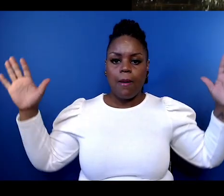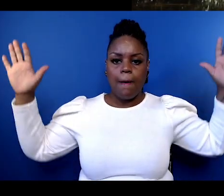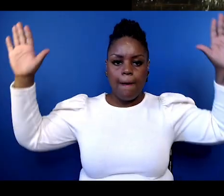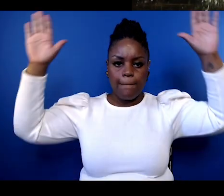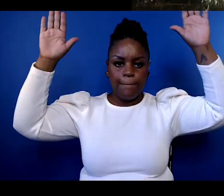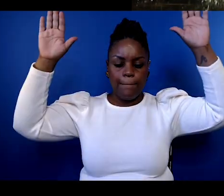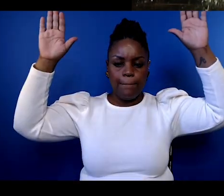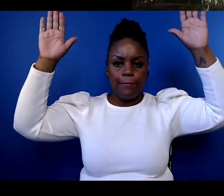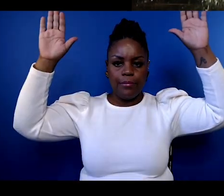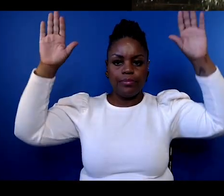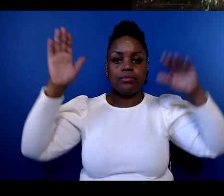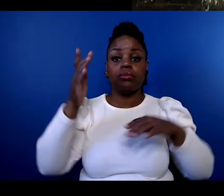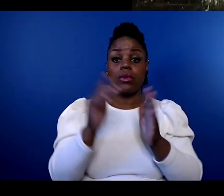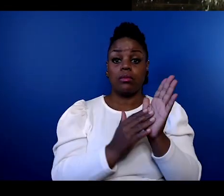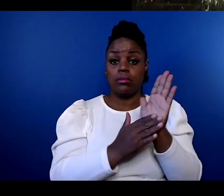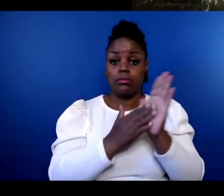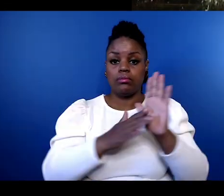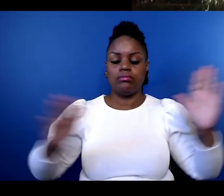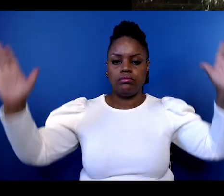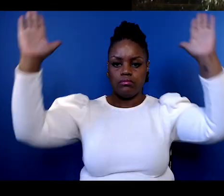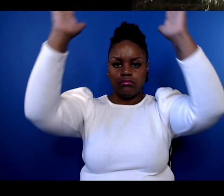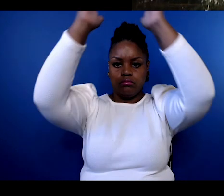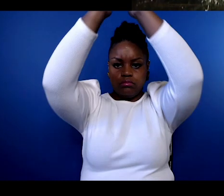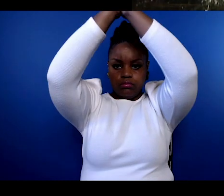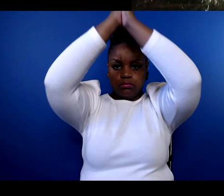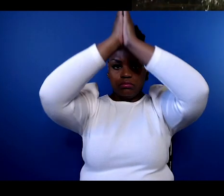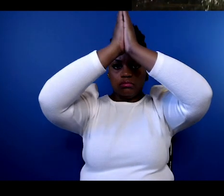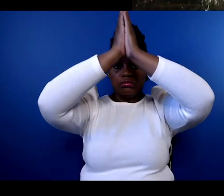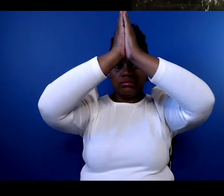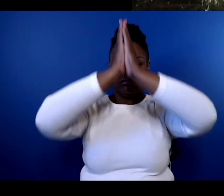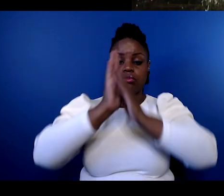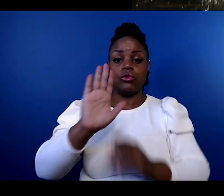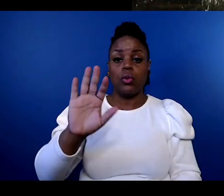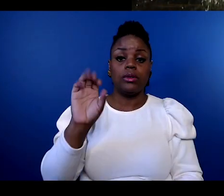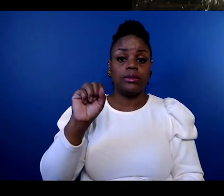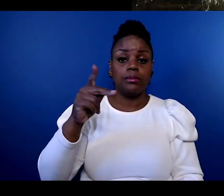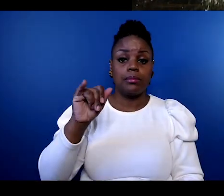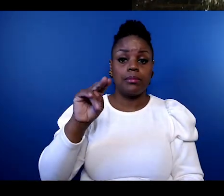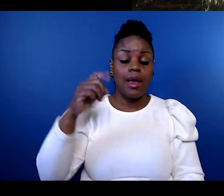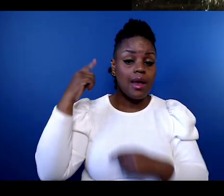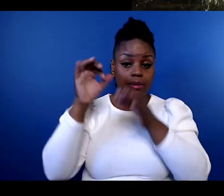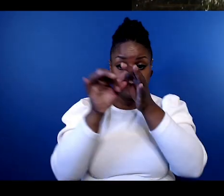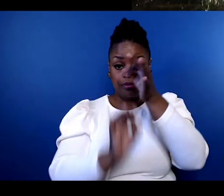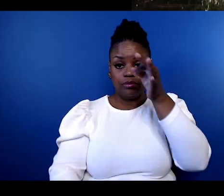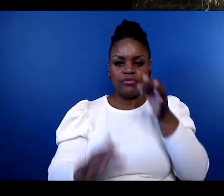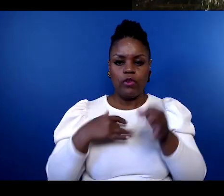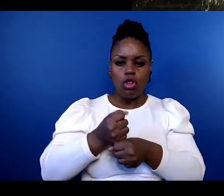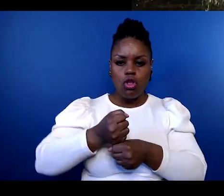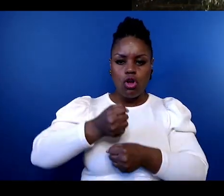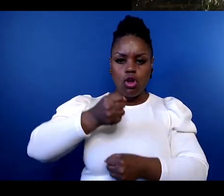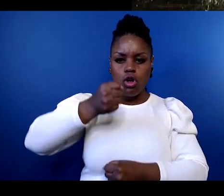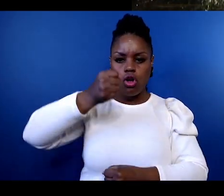Bring the palms together overhead. We're lengthening the spine and the abdomen. As you exhale, bring the hands down